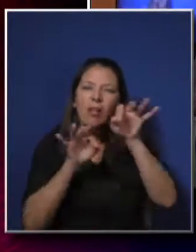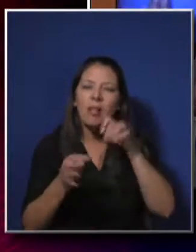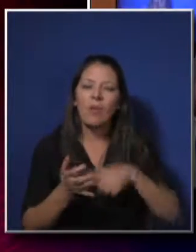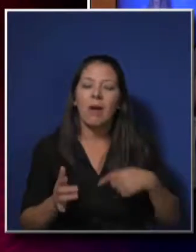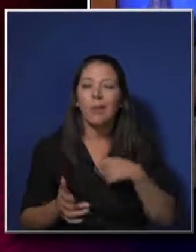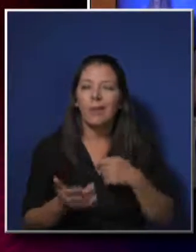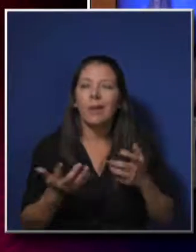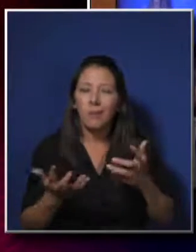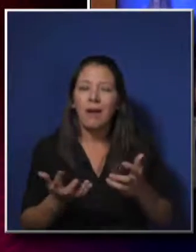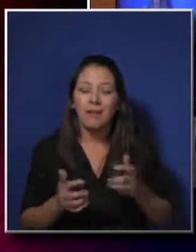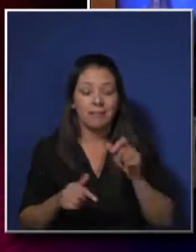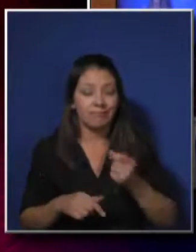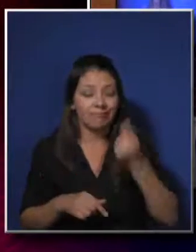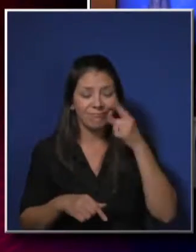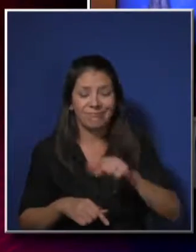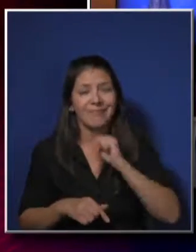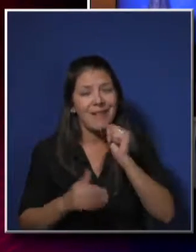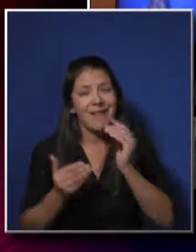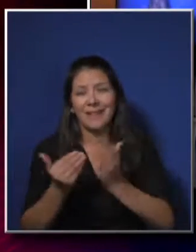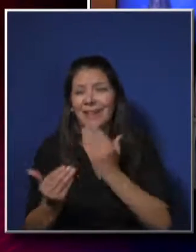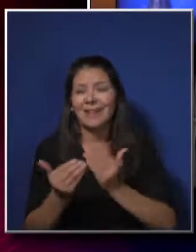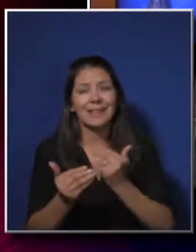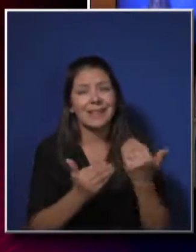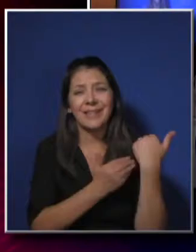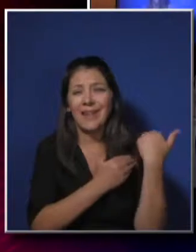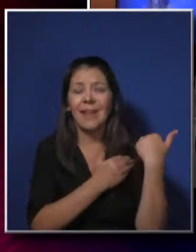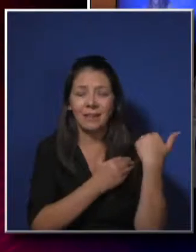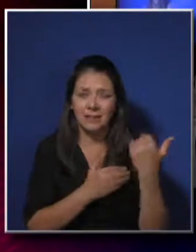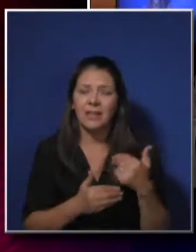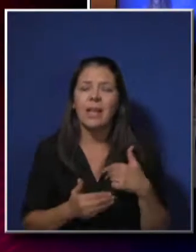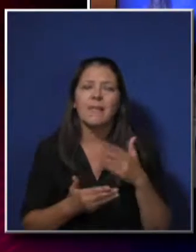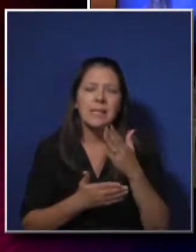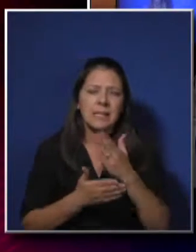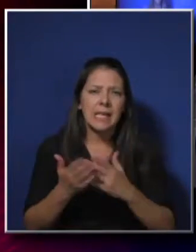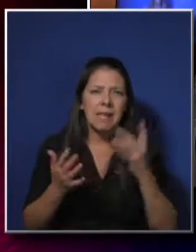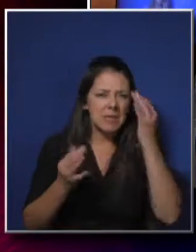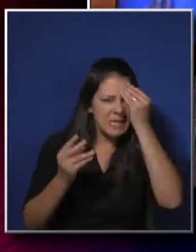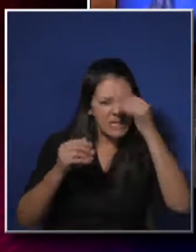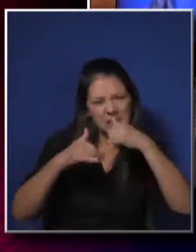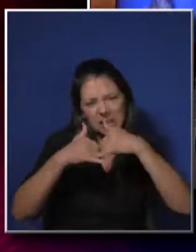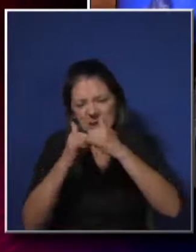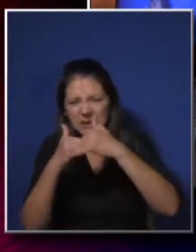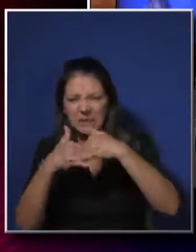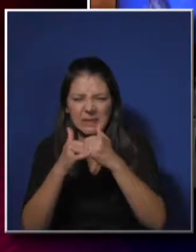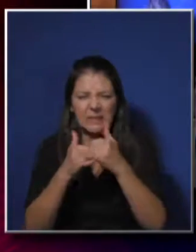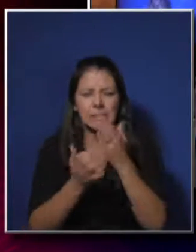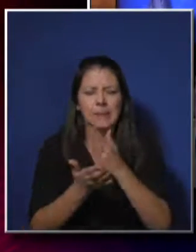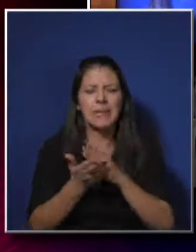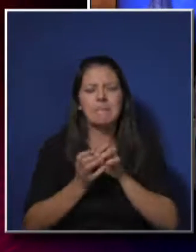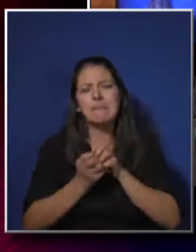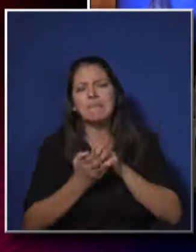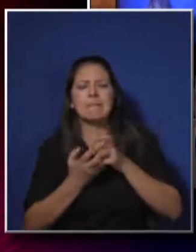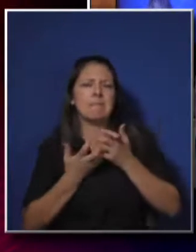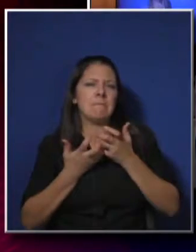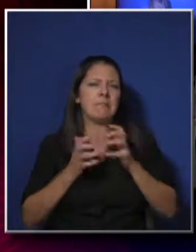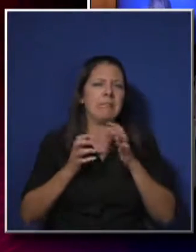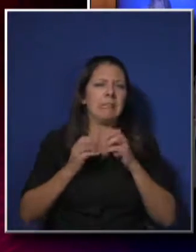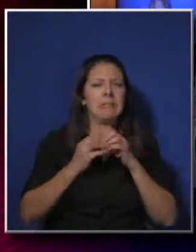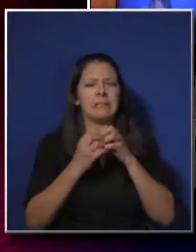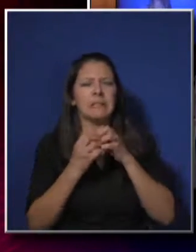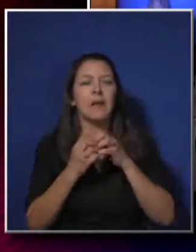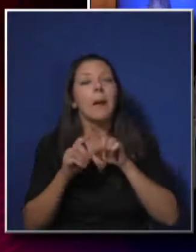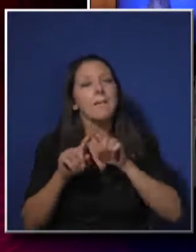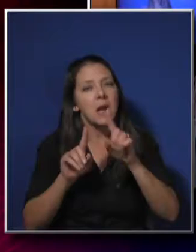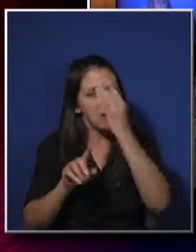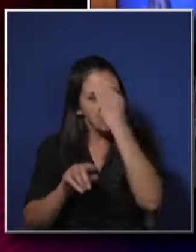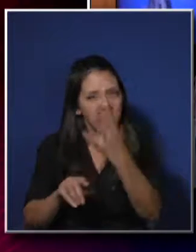no easy task. And I tell you what, there's been some heads knocked together and some gnashing of teeth, but you have the right people